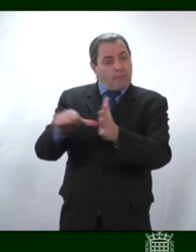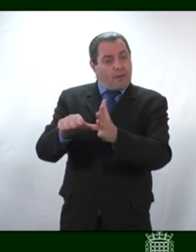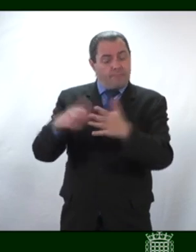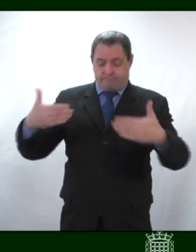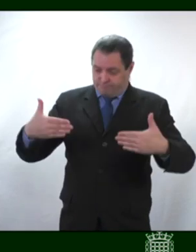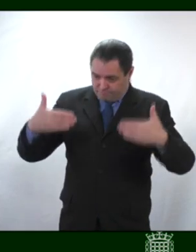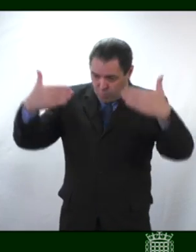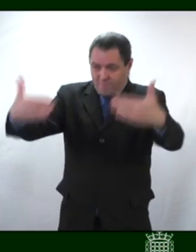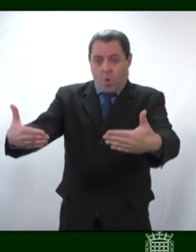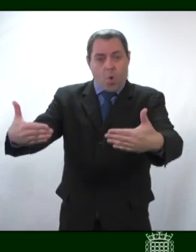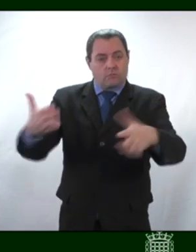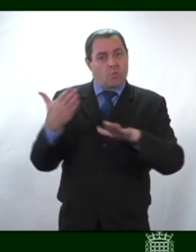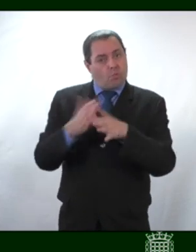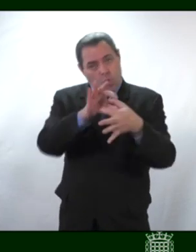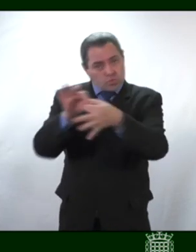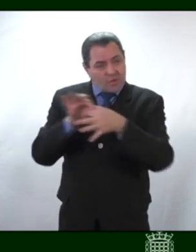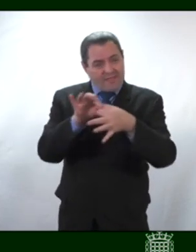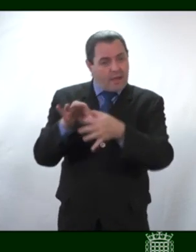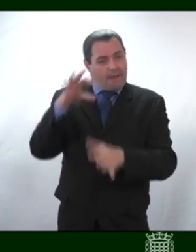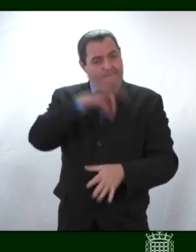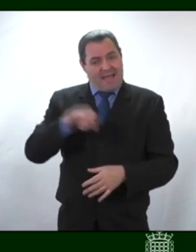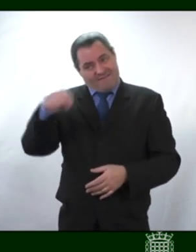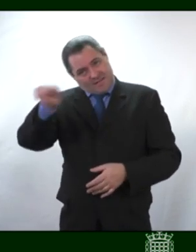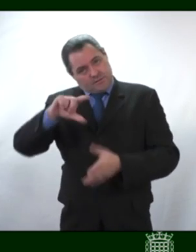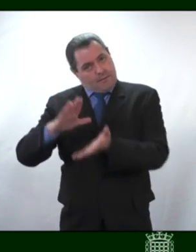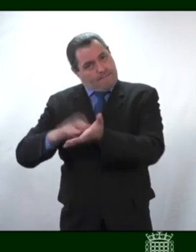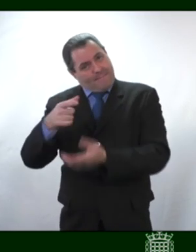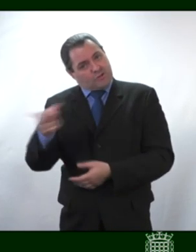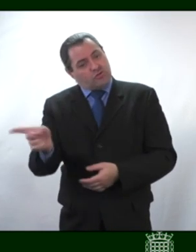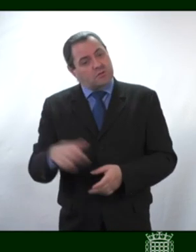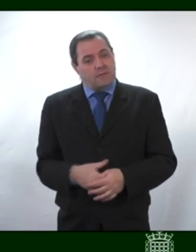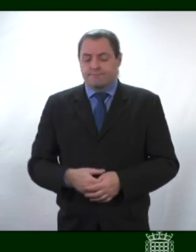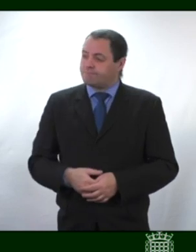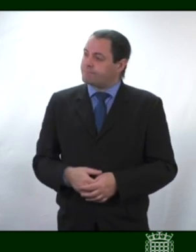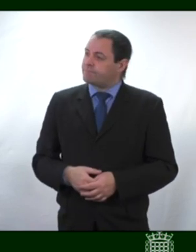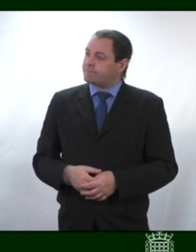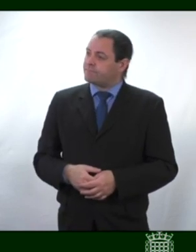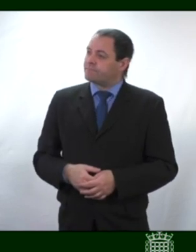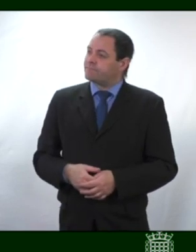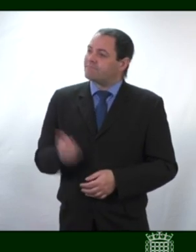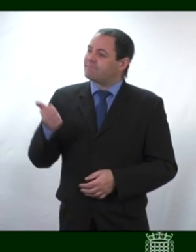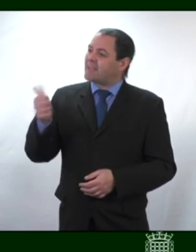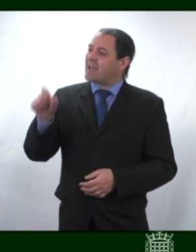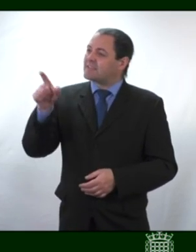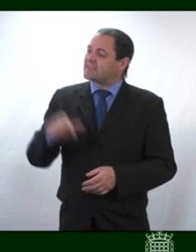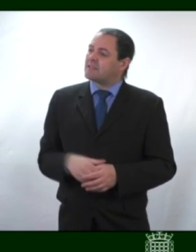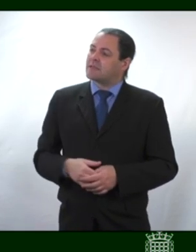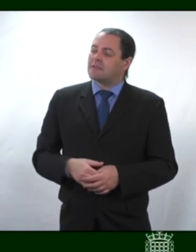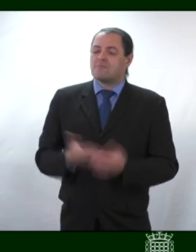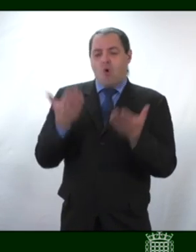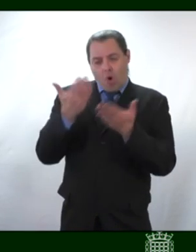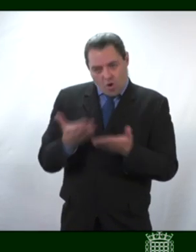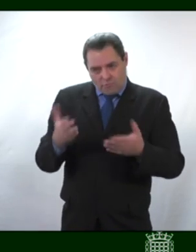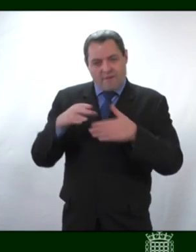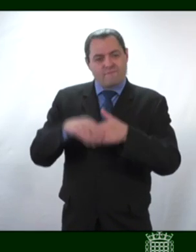to work together for the benefit of the people of Manchester. Jackie Doe-Price. Friend has told the House that